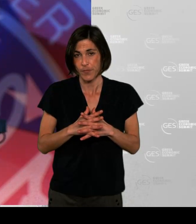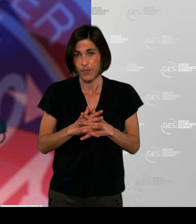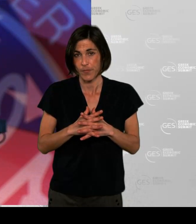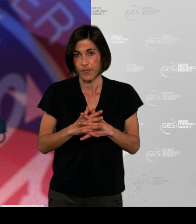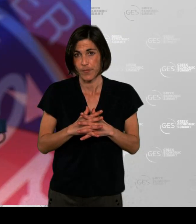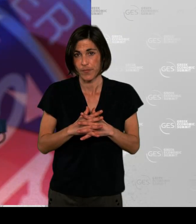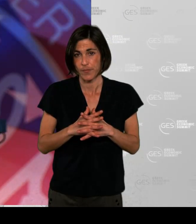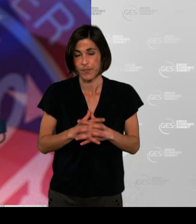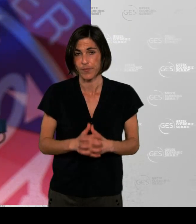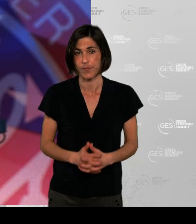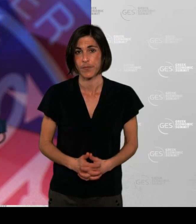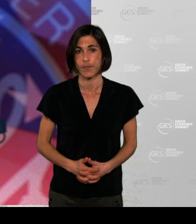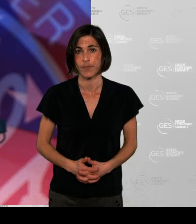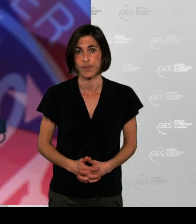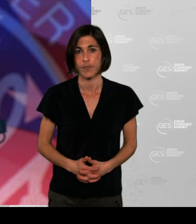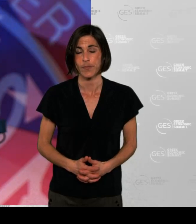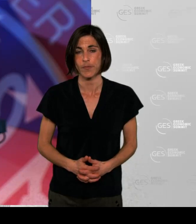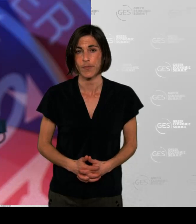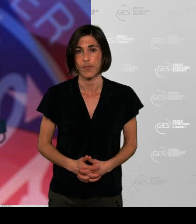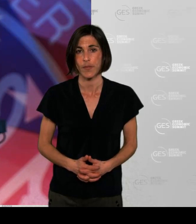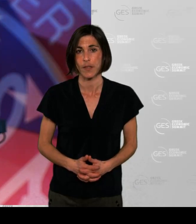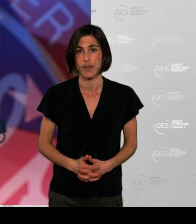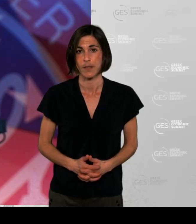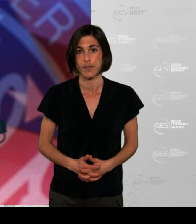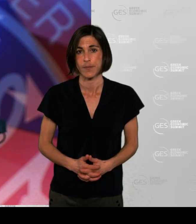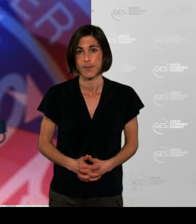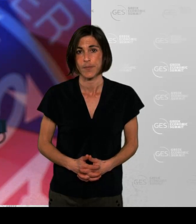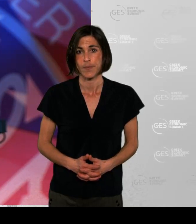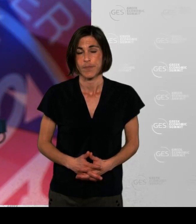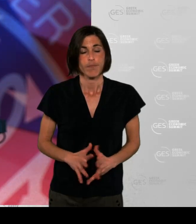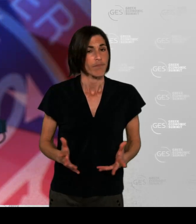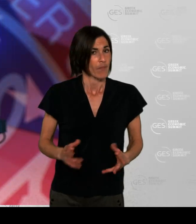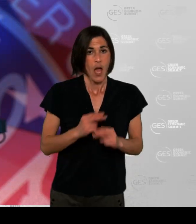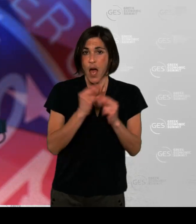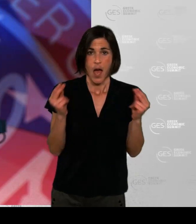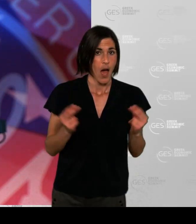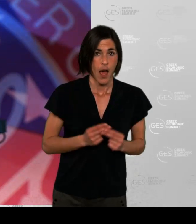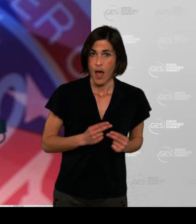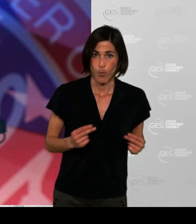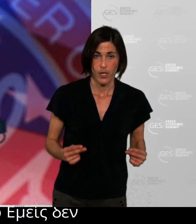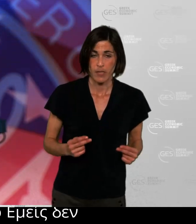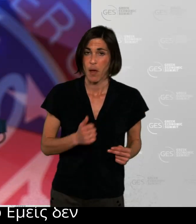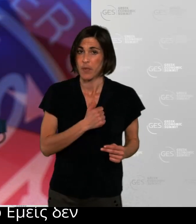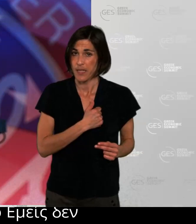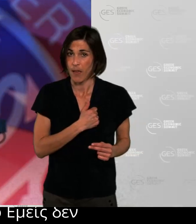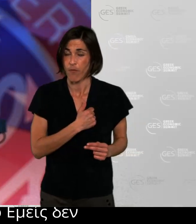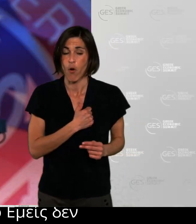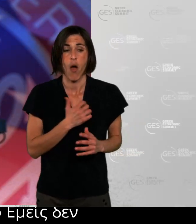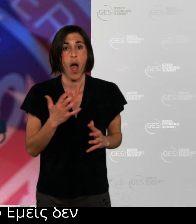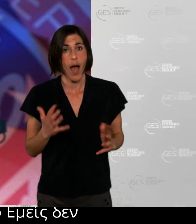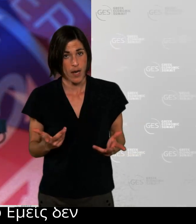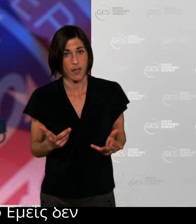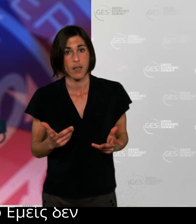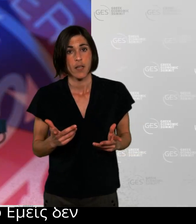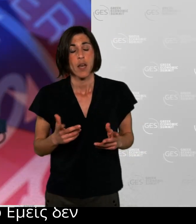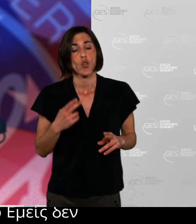for. I think uncoupling the formal education system with the professional pathways, allowing